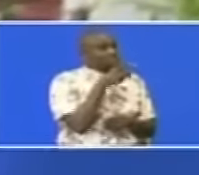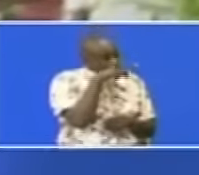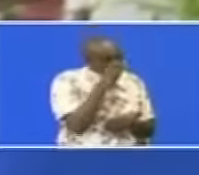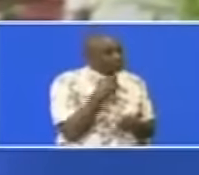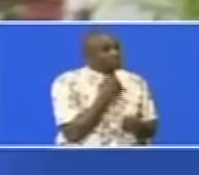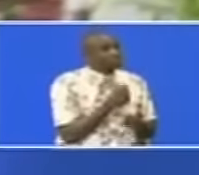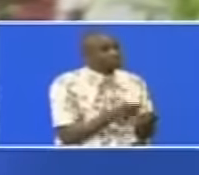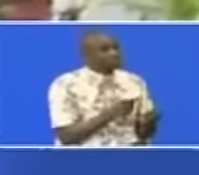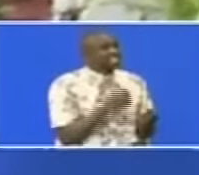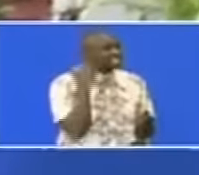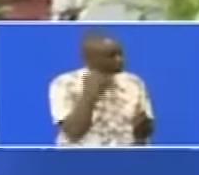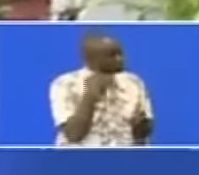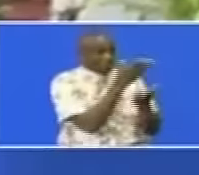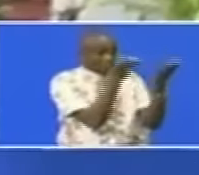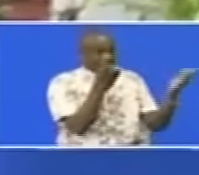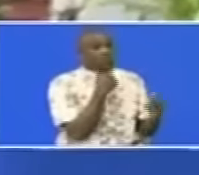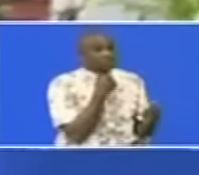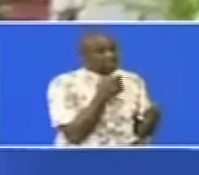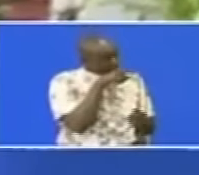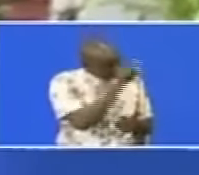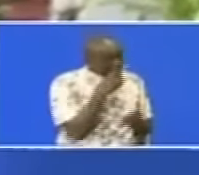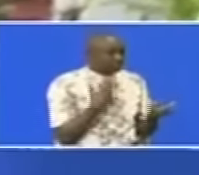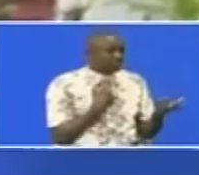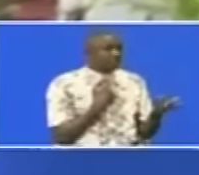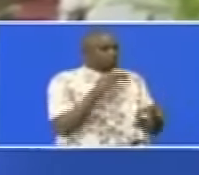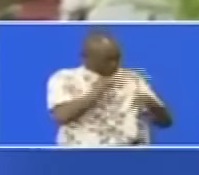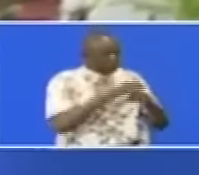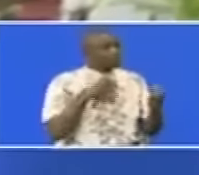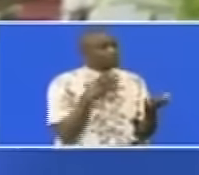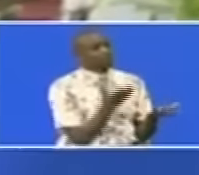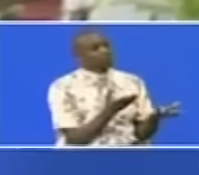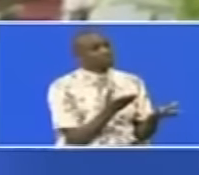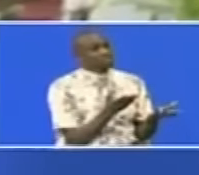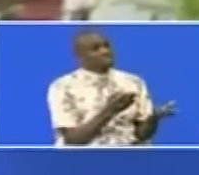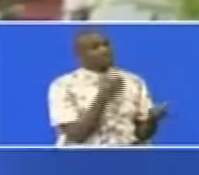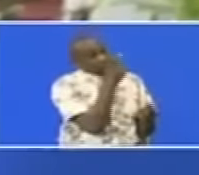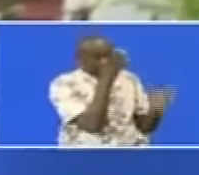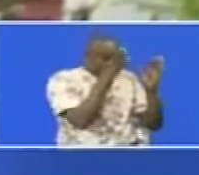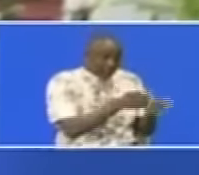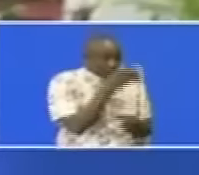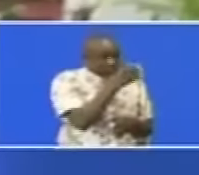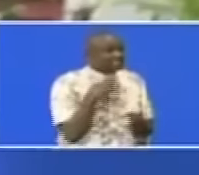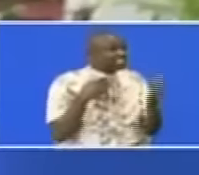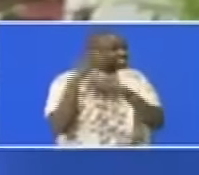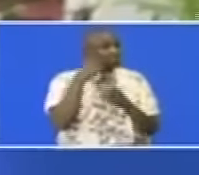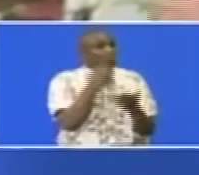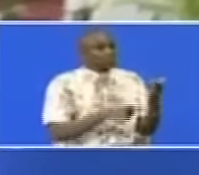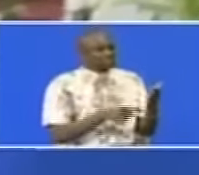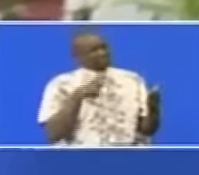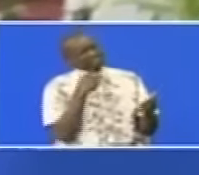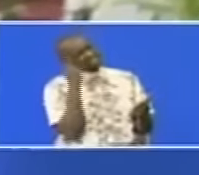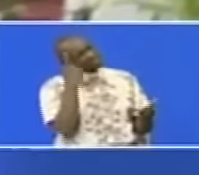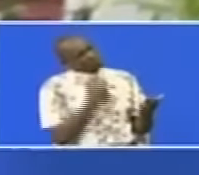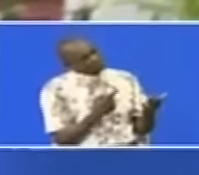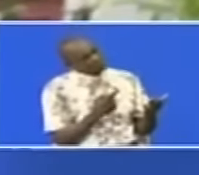of criminals and terrorists, but they turned out to be great statesmen. So you're talking about a young person who reads history, and then he looks, for example, at